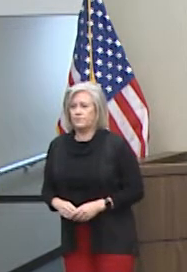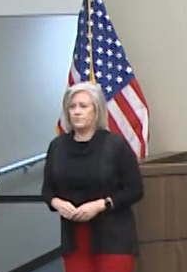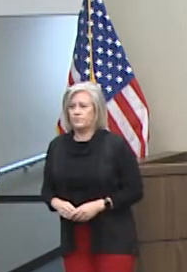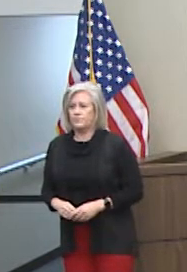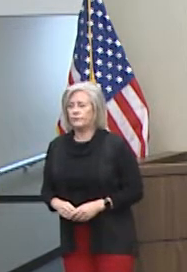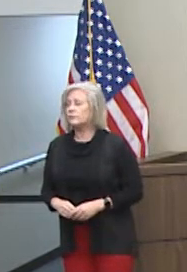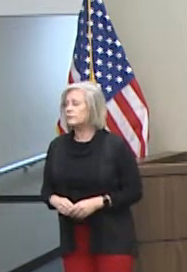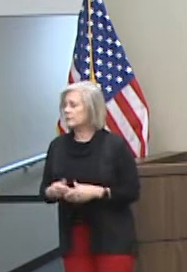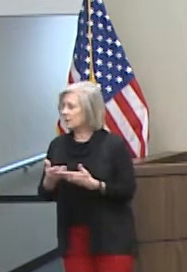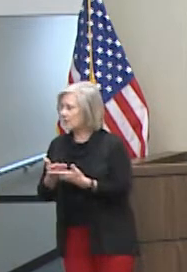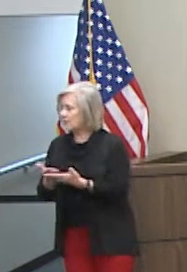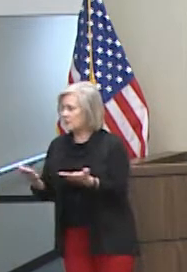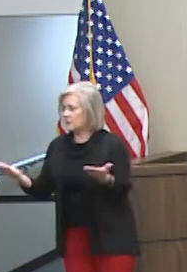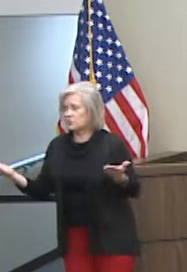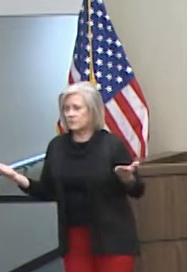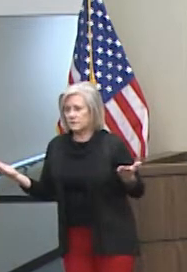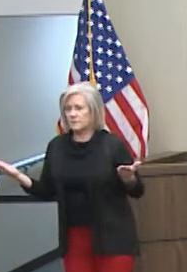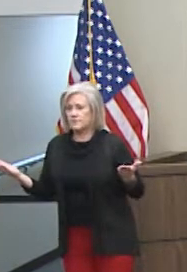Ladies and gentlemen,